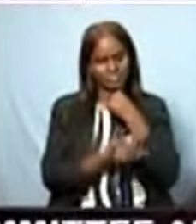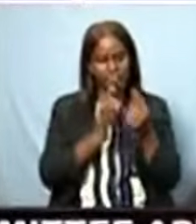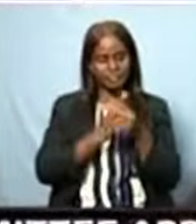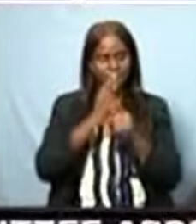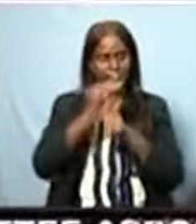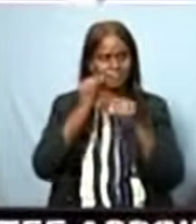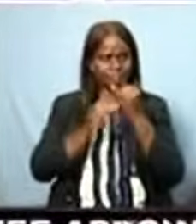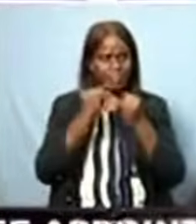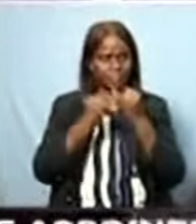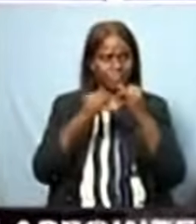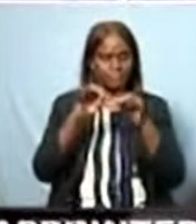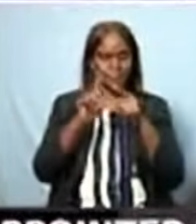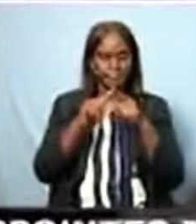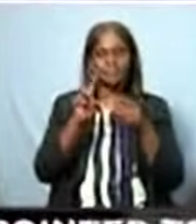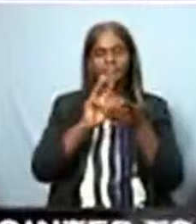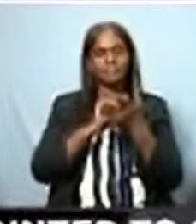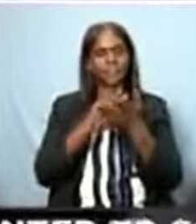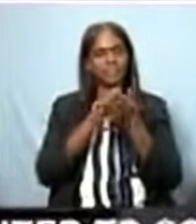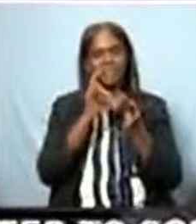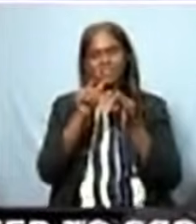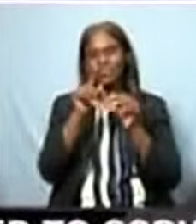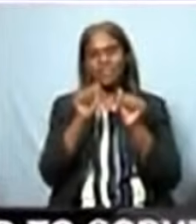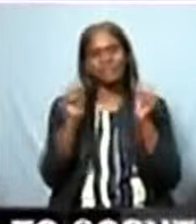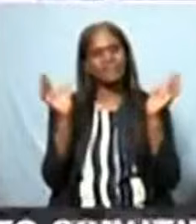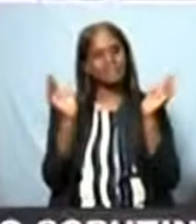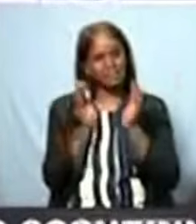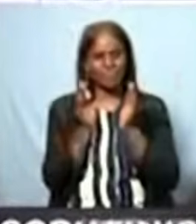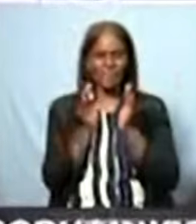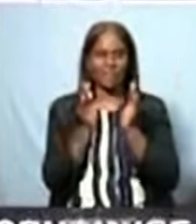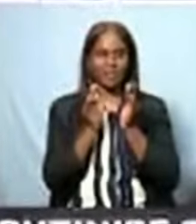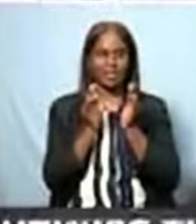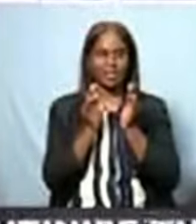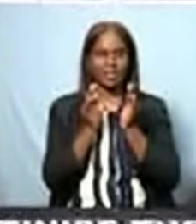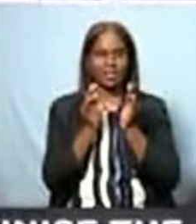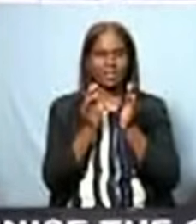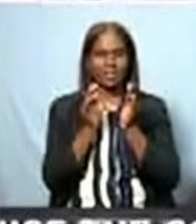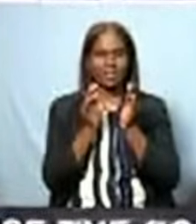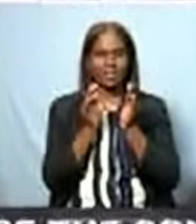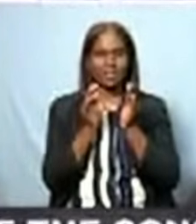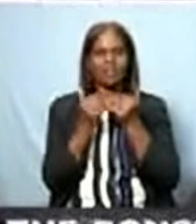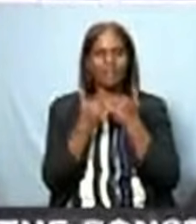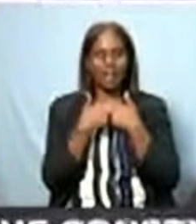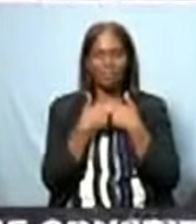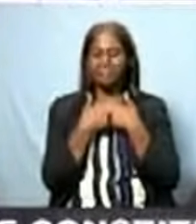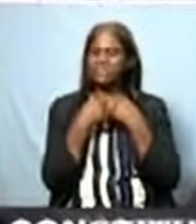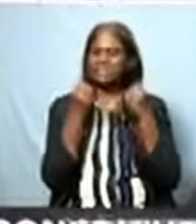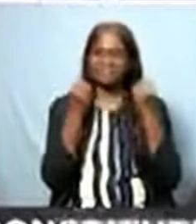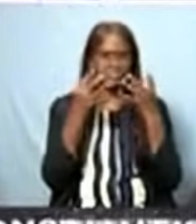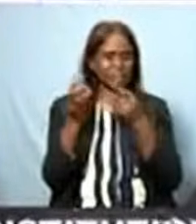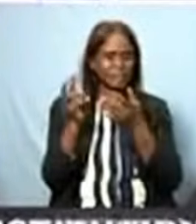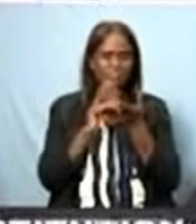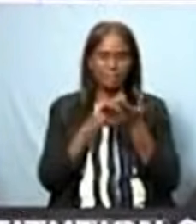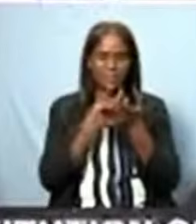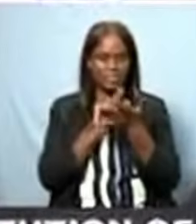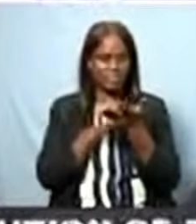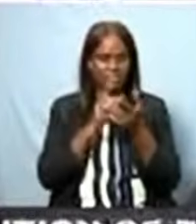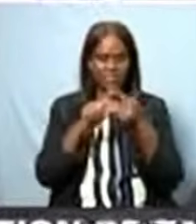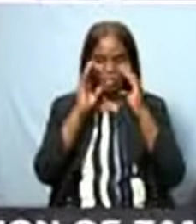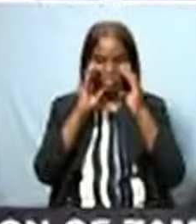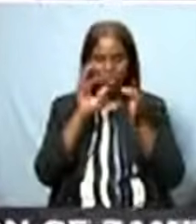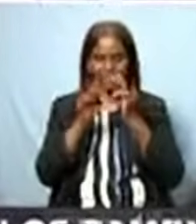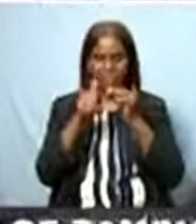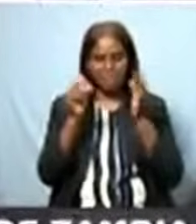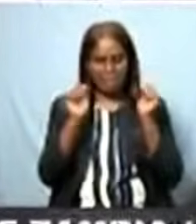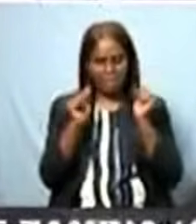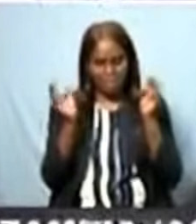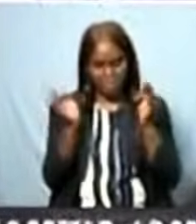to the... Witness, if you can summarize, because we have a number of witnesses to attend to, but if you can give